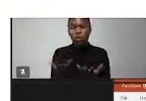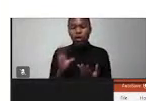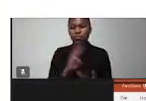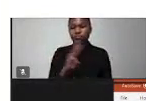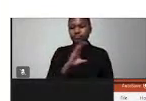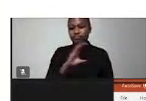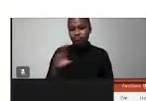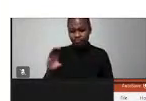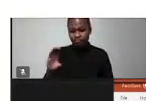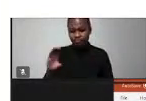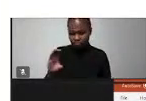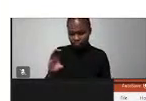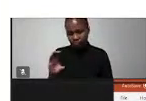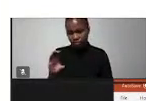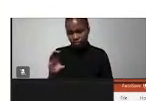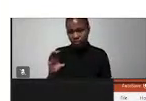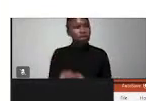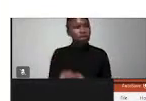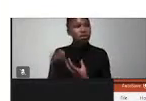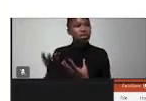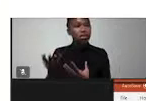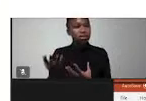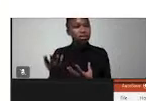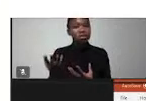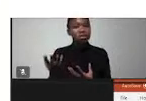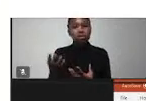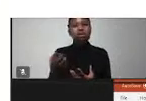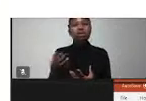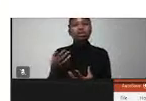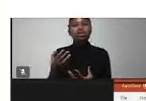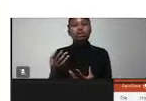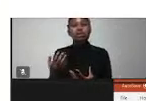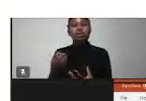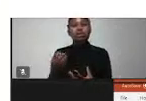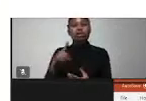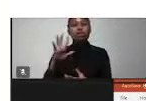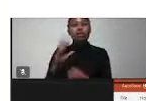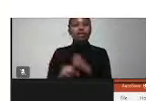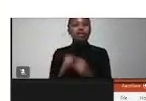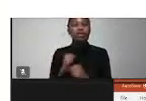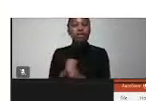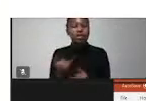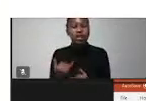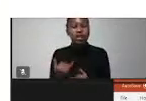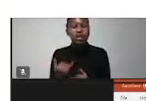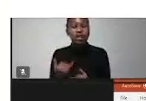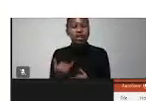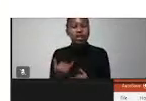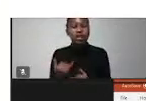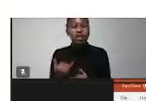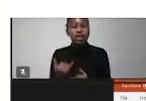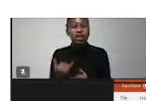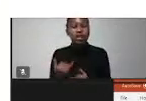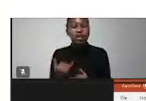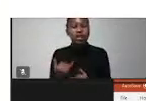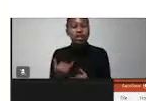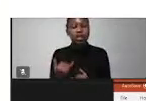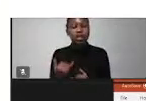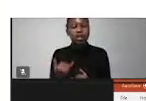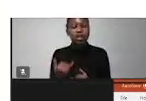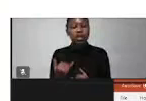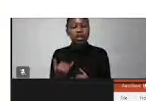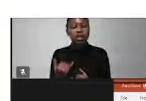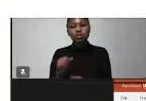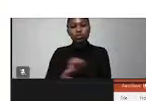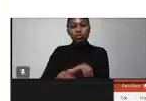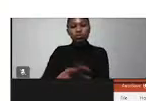adopted an export-orientated approach. This was in our current five-year. So even before G4J and COVID, we